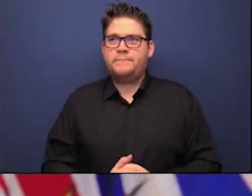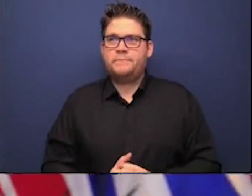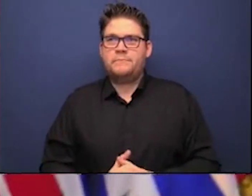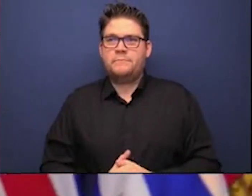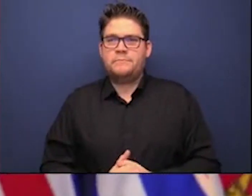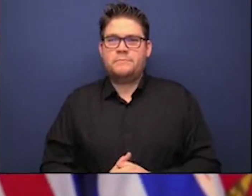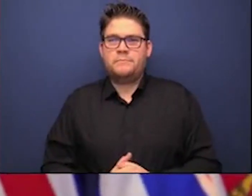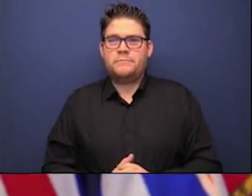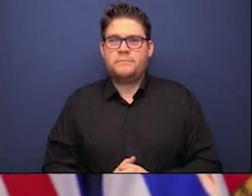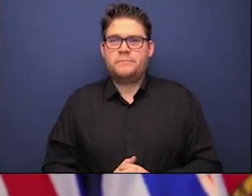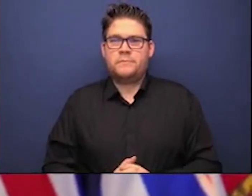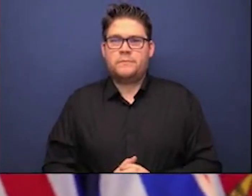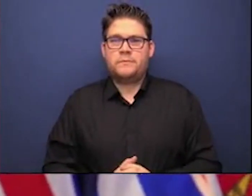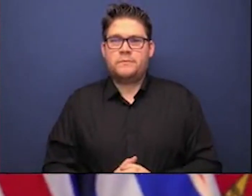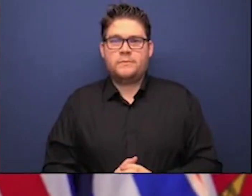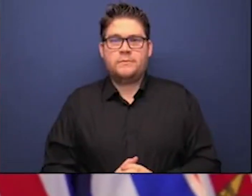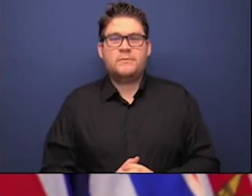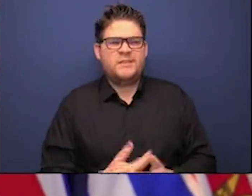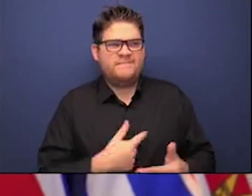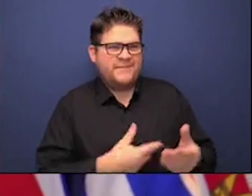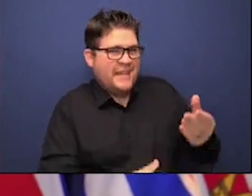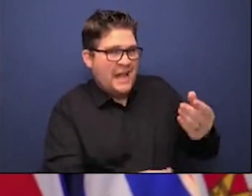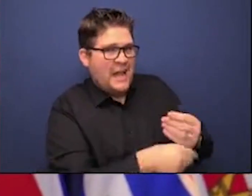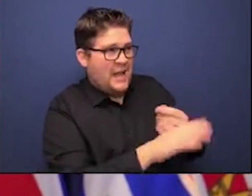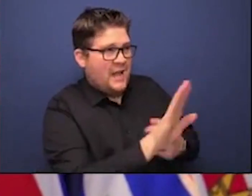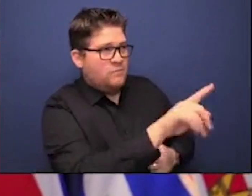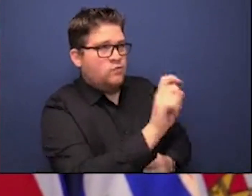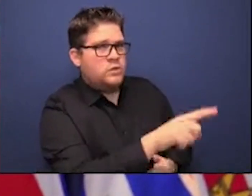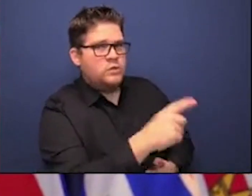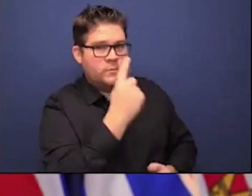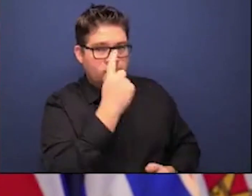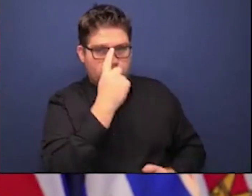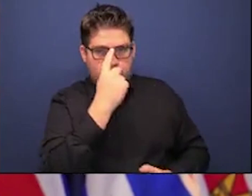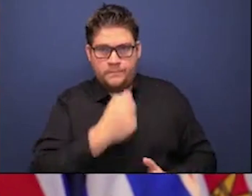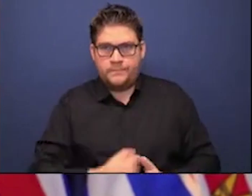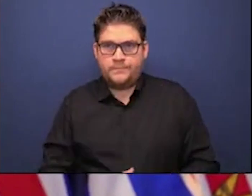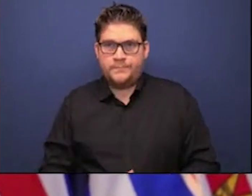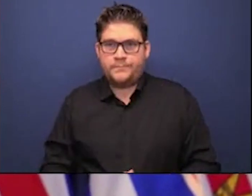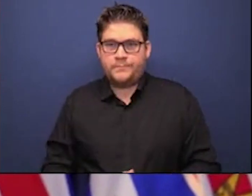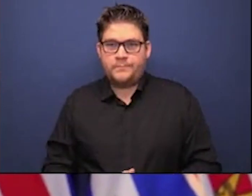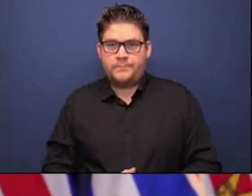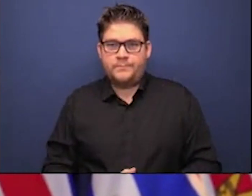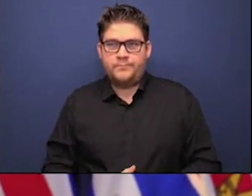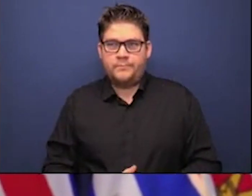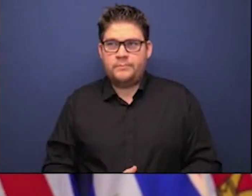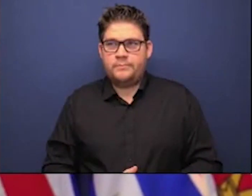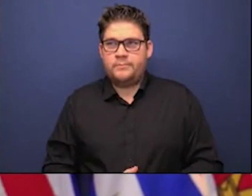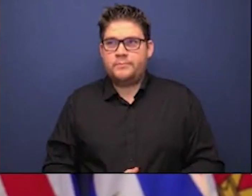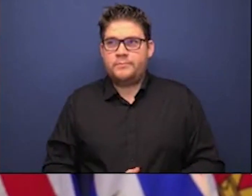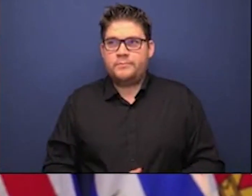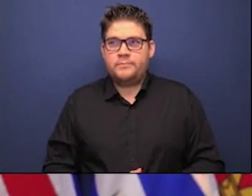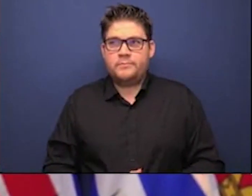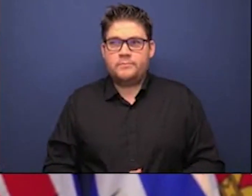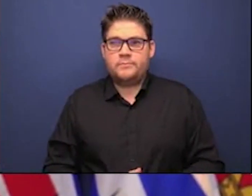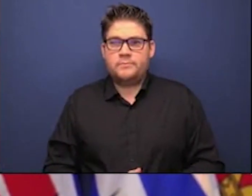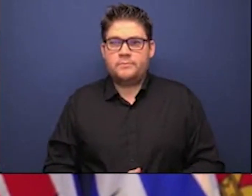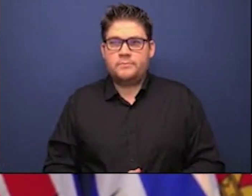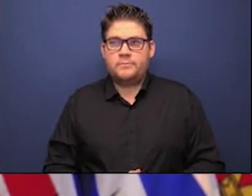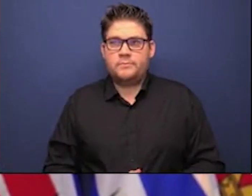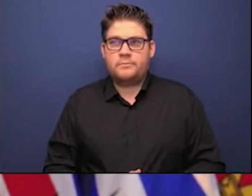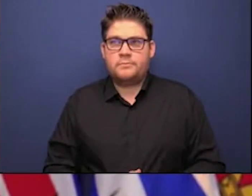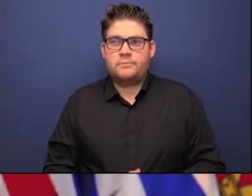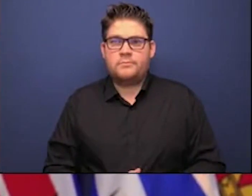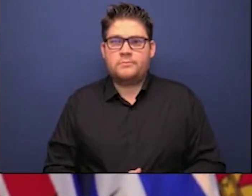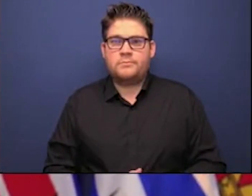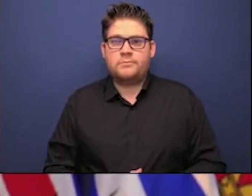And just to add to that that period, for example, one of the ways in